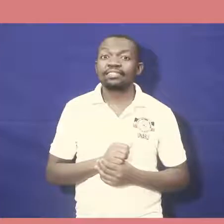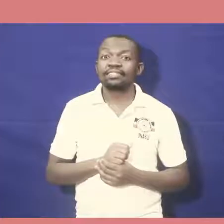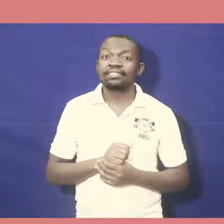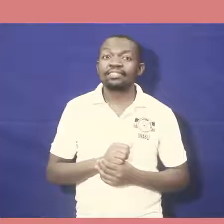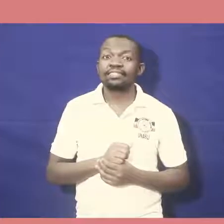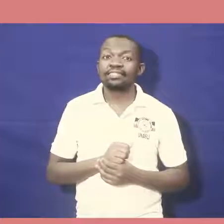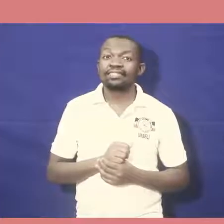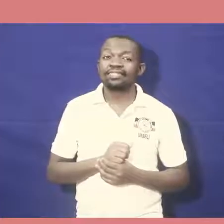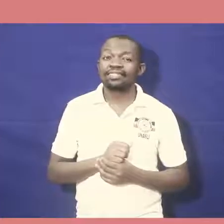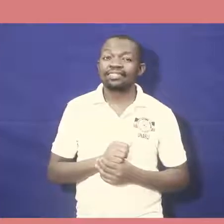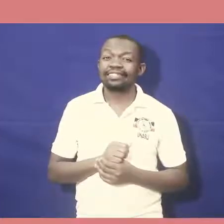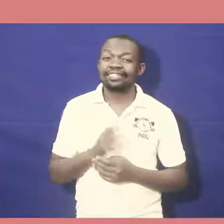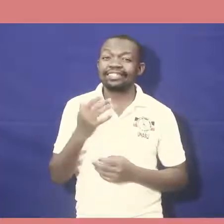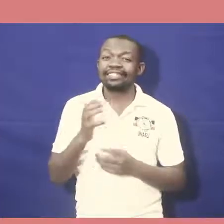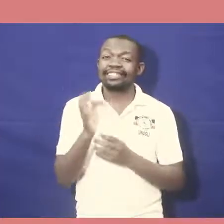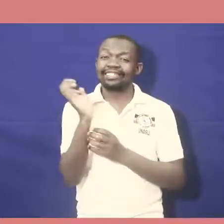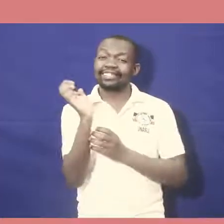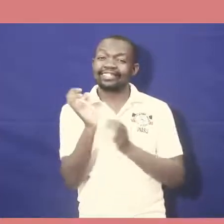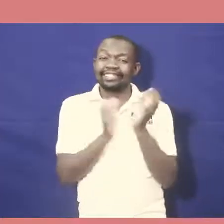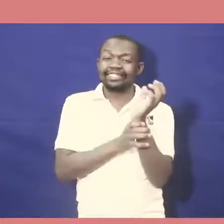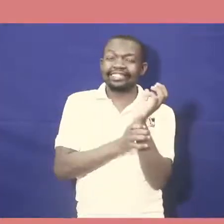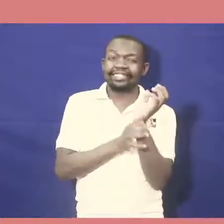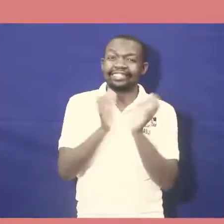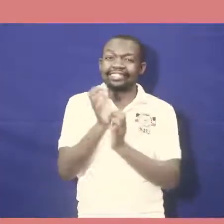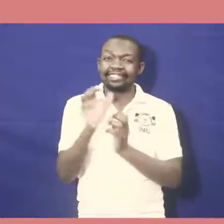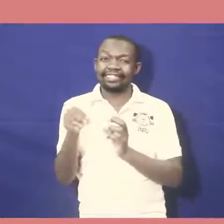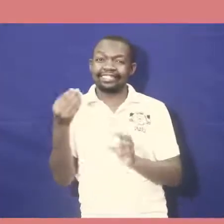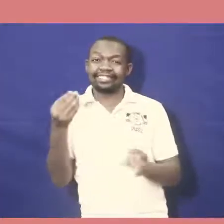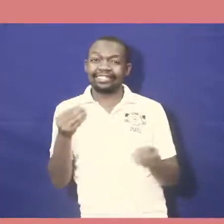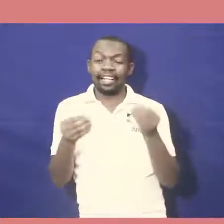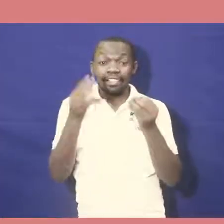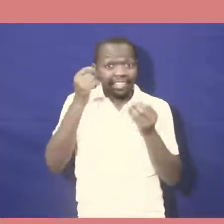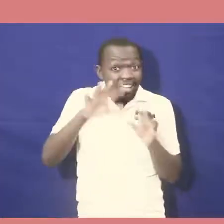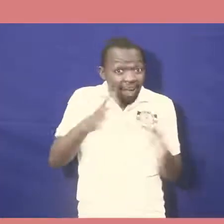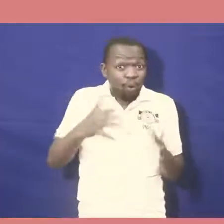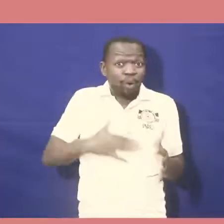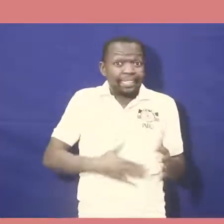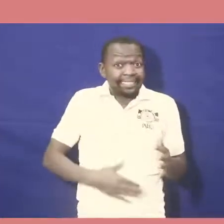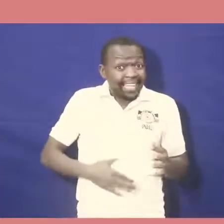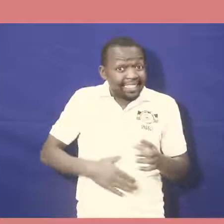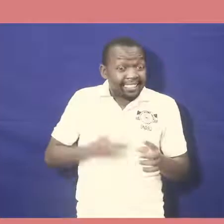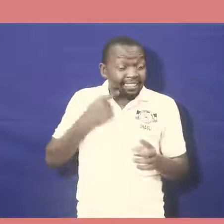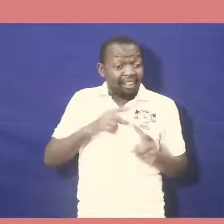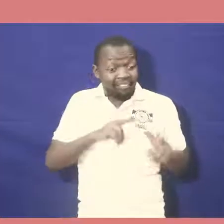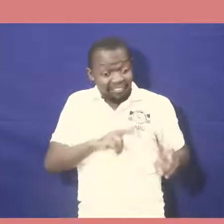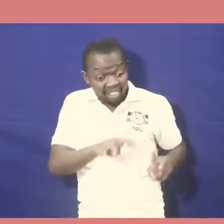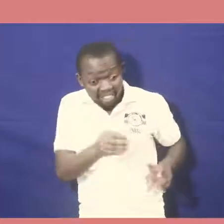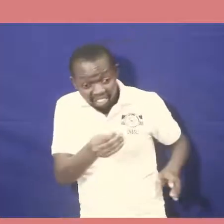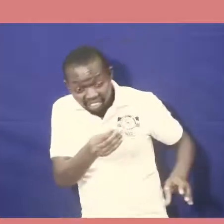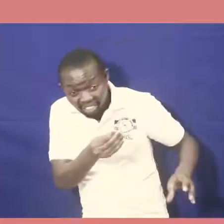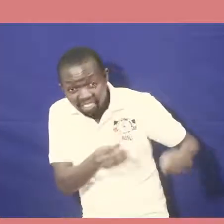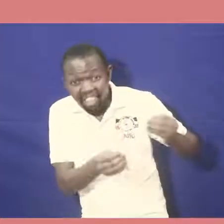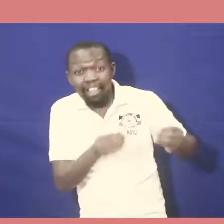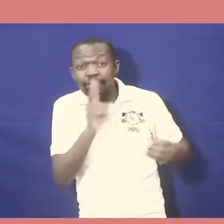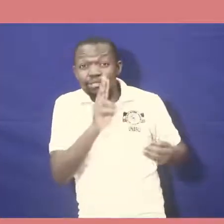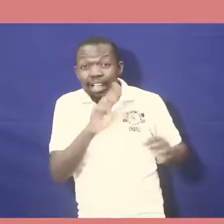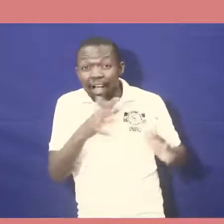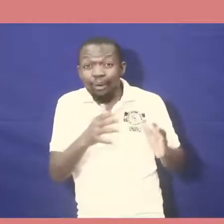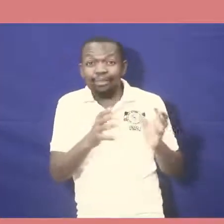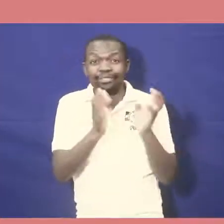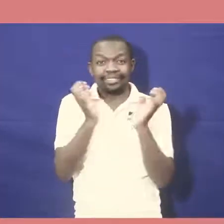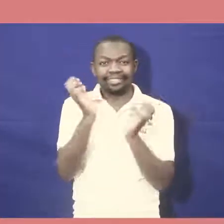that's how the scientists find out about the past. They mainly use archaeology